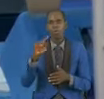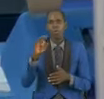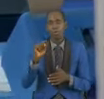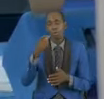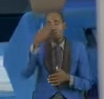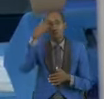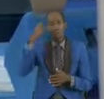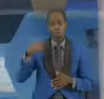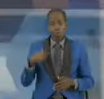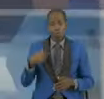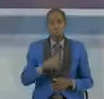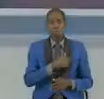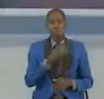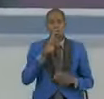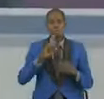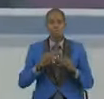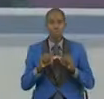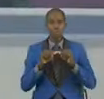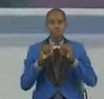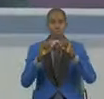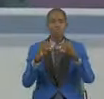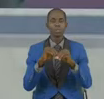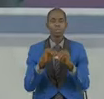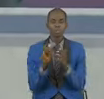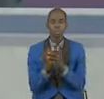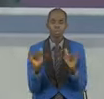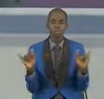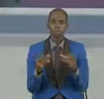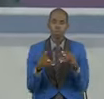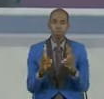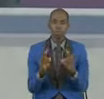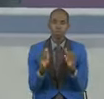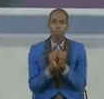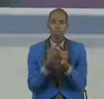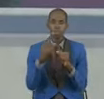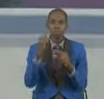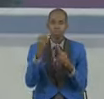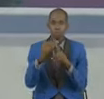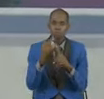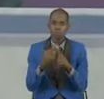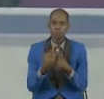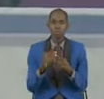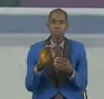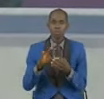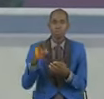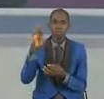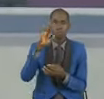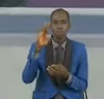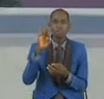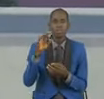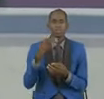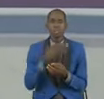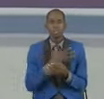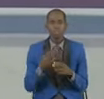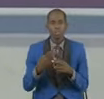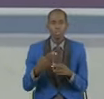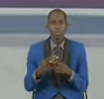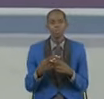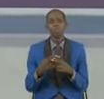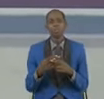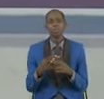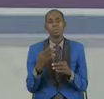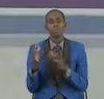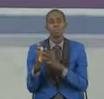that same way with the word, for the Spirit, and for the name of Jesus. And I pray